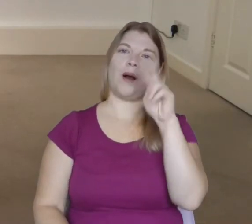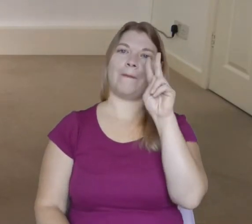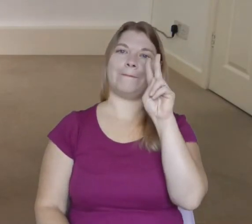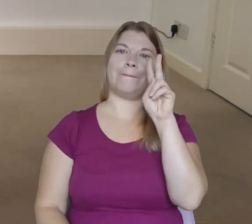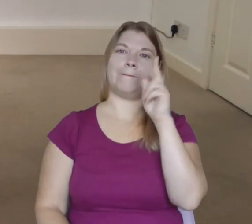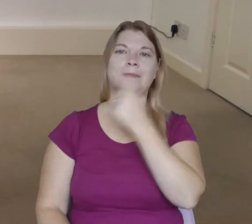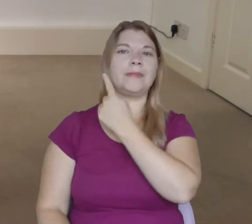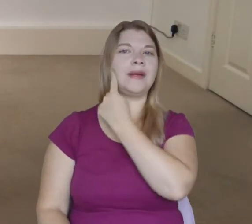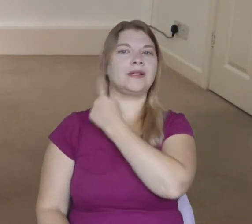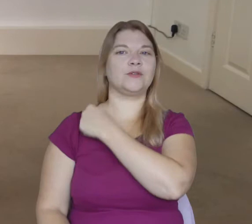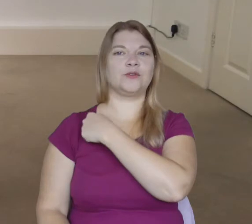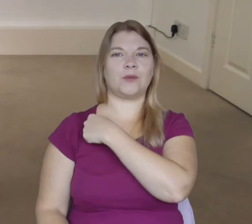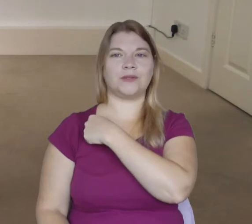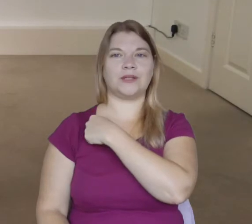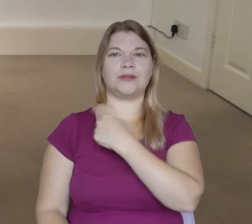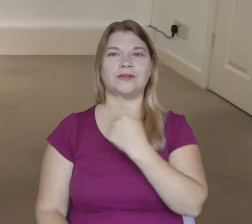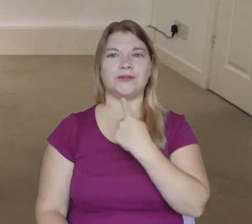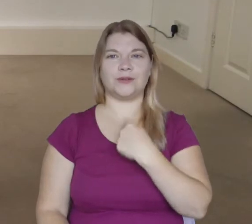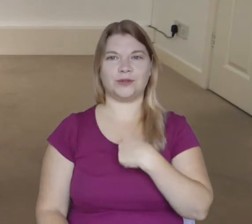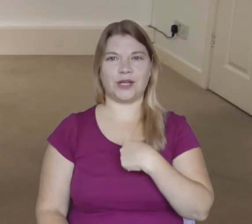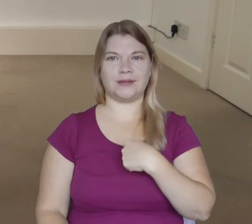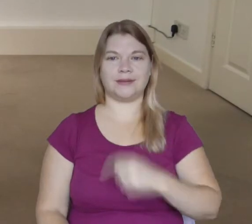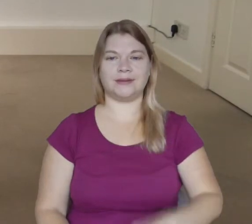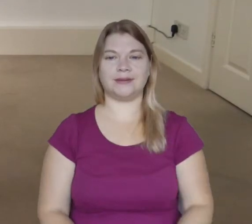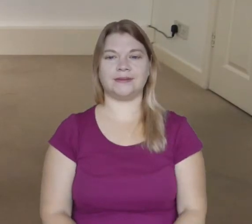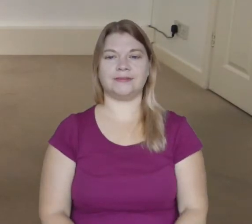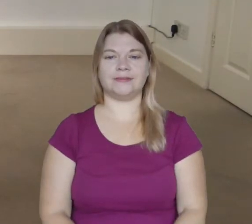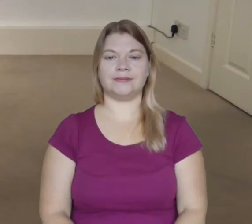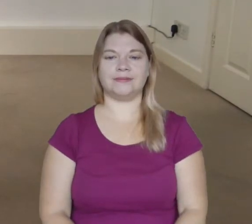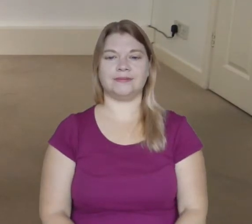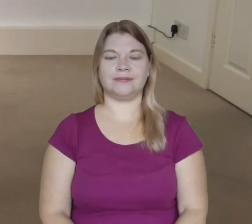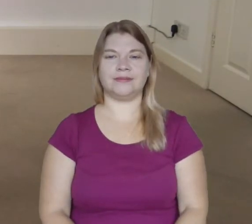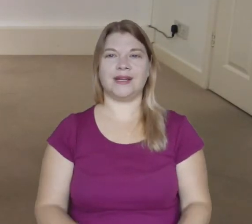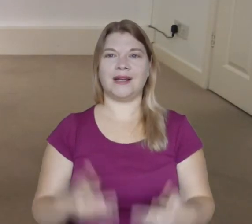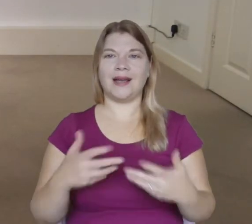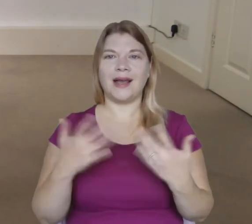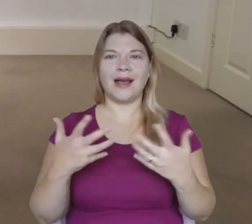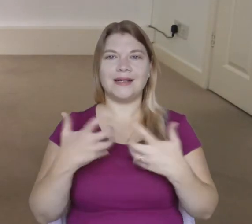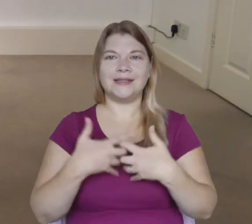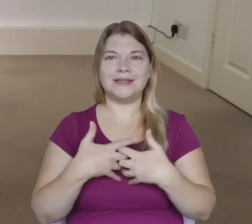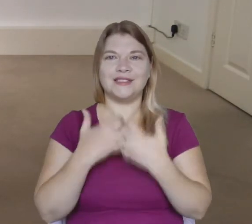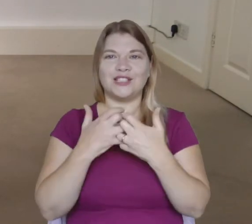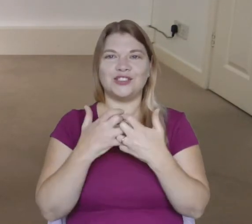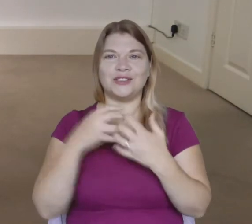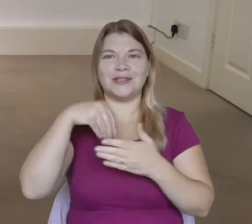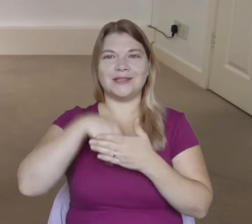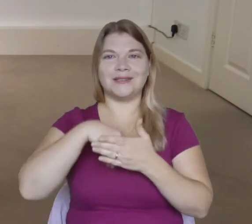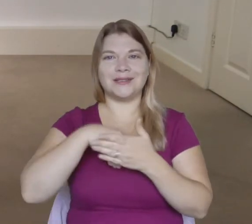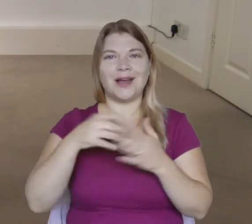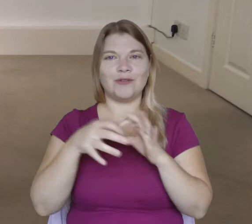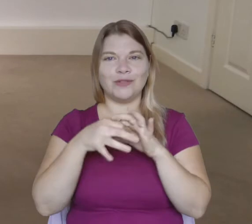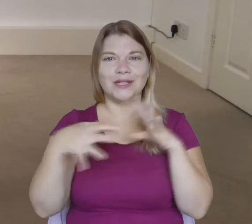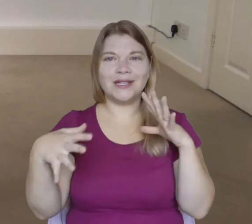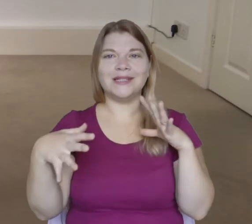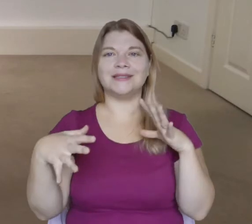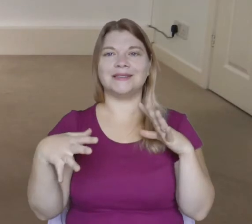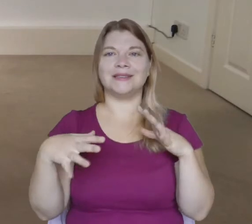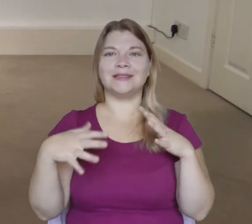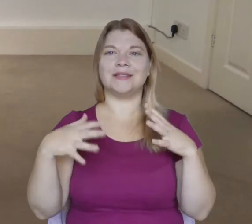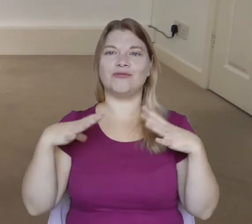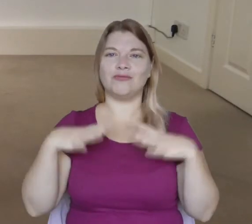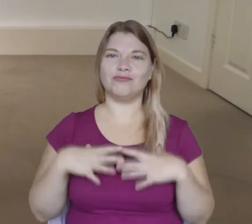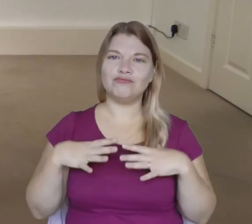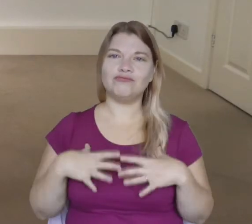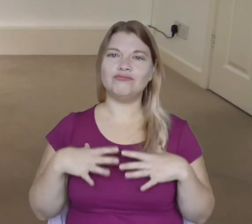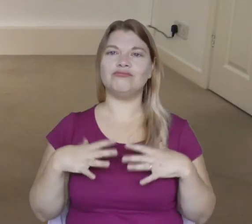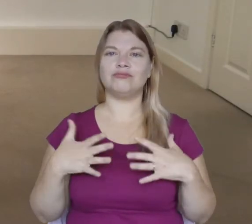ceiling, ear to shoulder, chin to chest. Relieving any tension, releasing any holding. Try